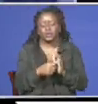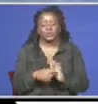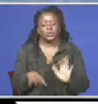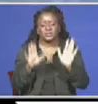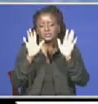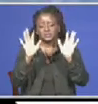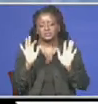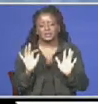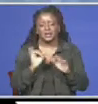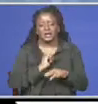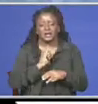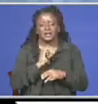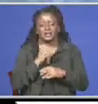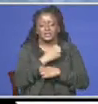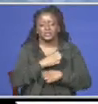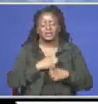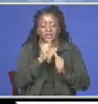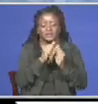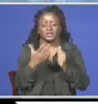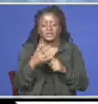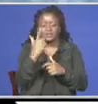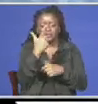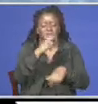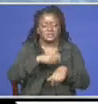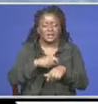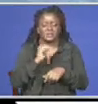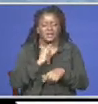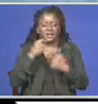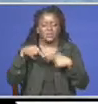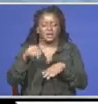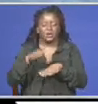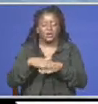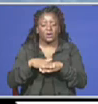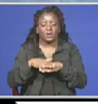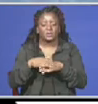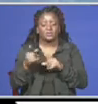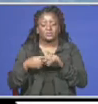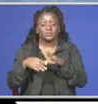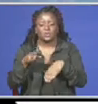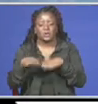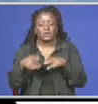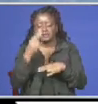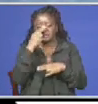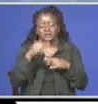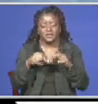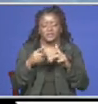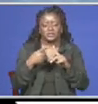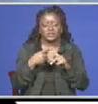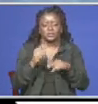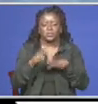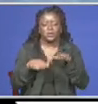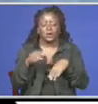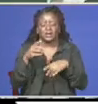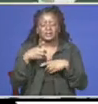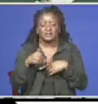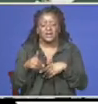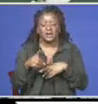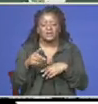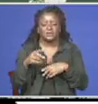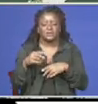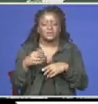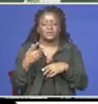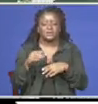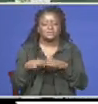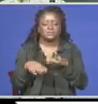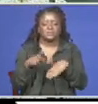everything. The whole three times I went on to model. And it just was so much fun to walk down the runway. And it was just a lot of fun. Much different